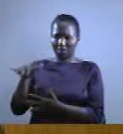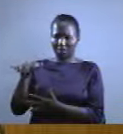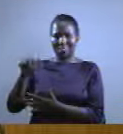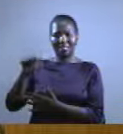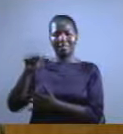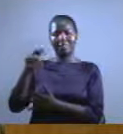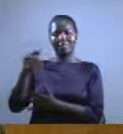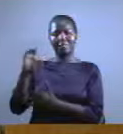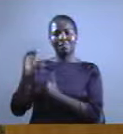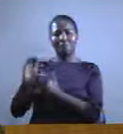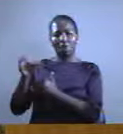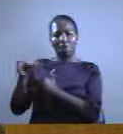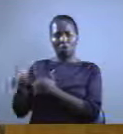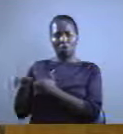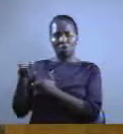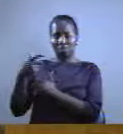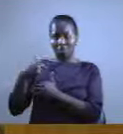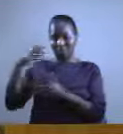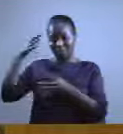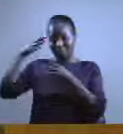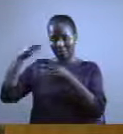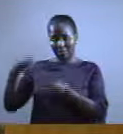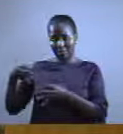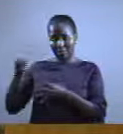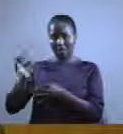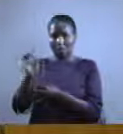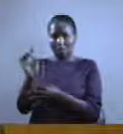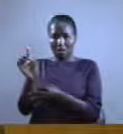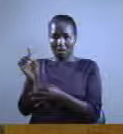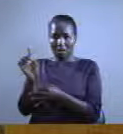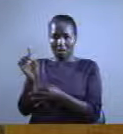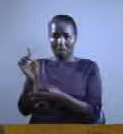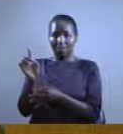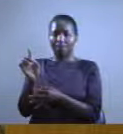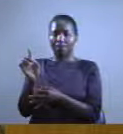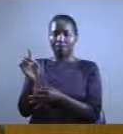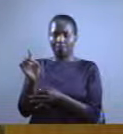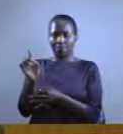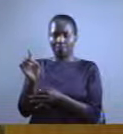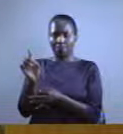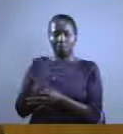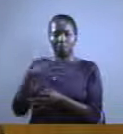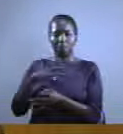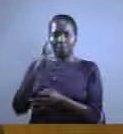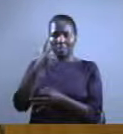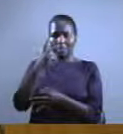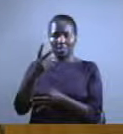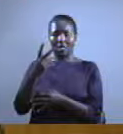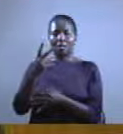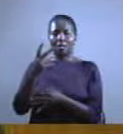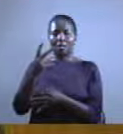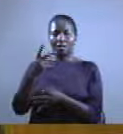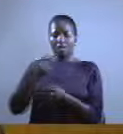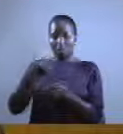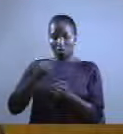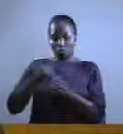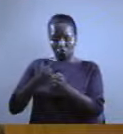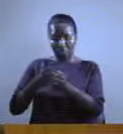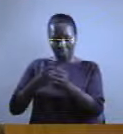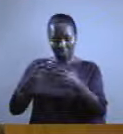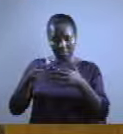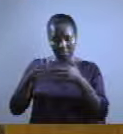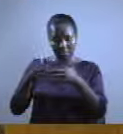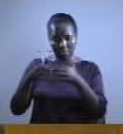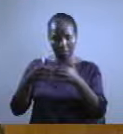ANC conference, where it resolves that it's commit to the developmental strategy that promotes